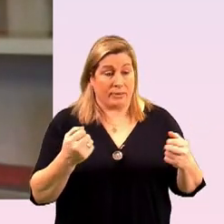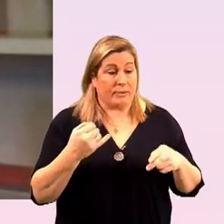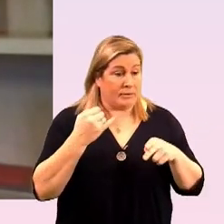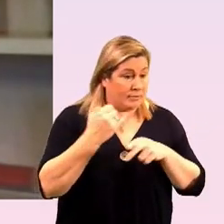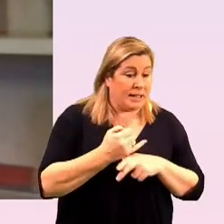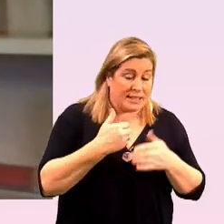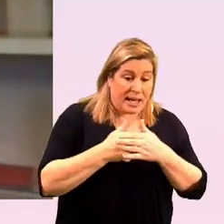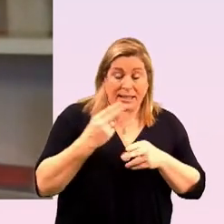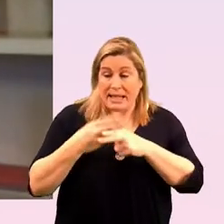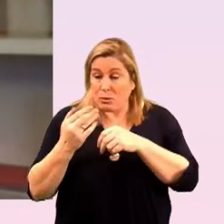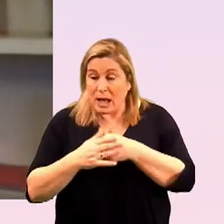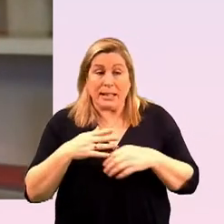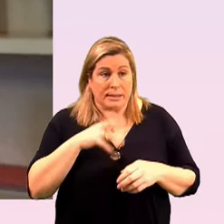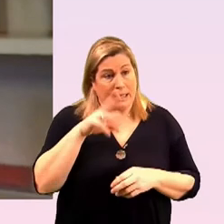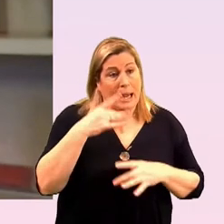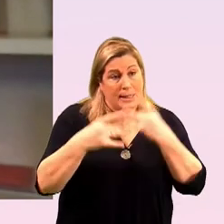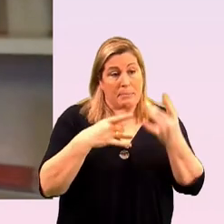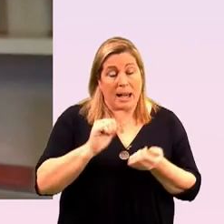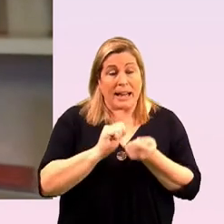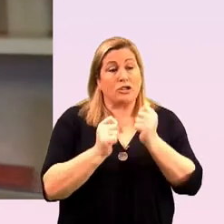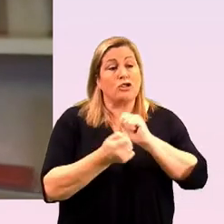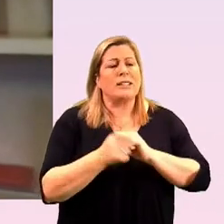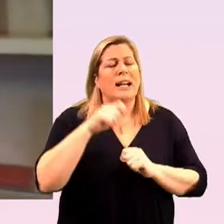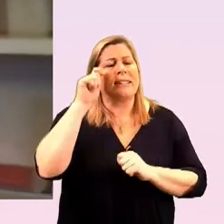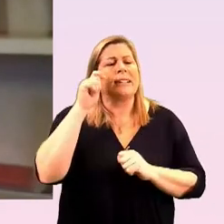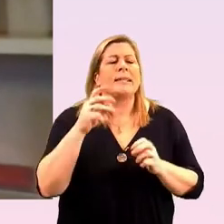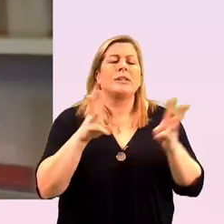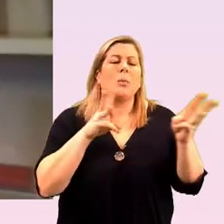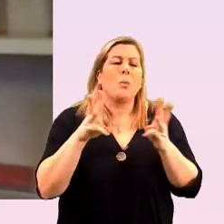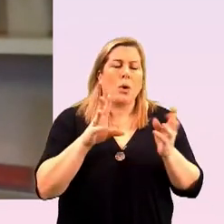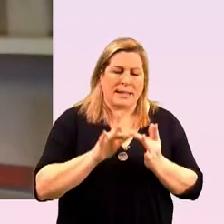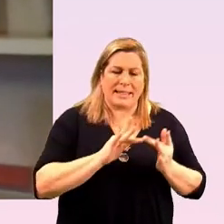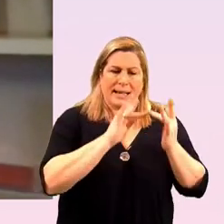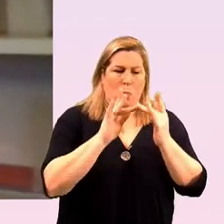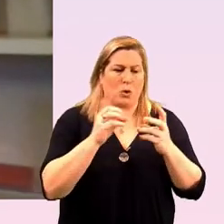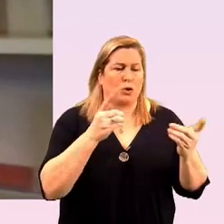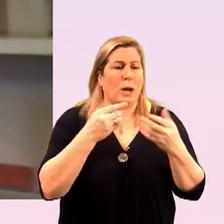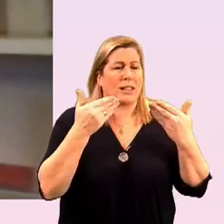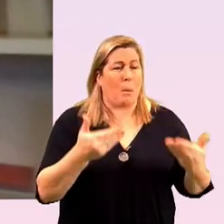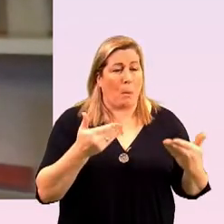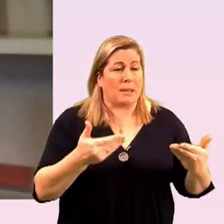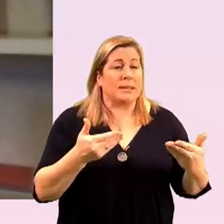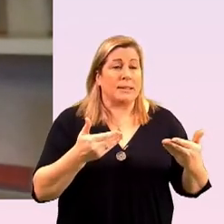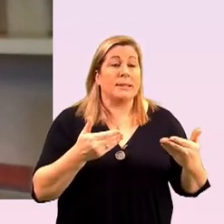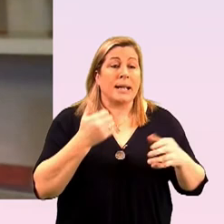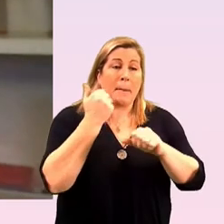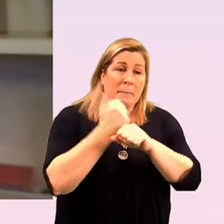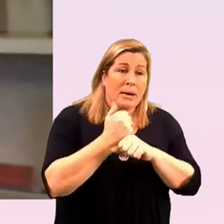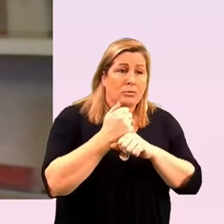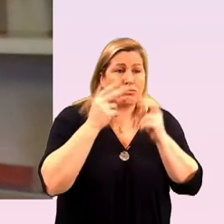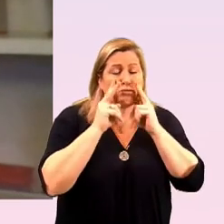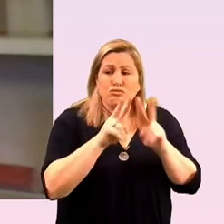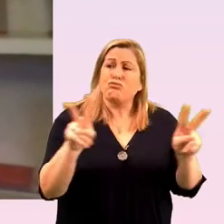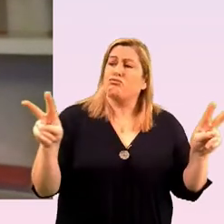make that change. And, you know, I think the work that the networks do at the moment is about looking around to see, well,